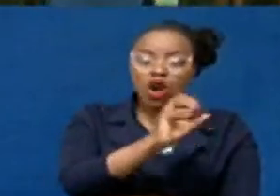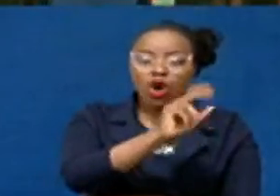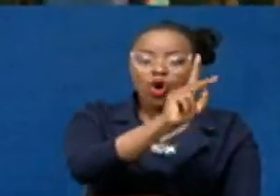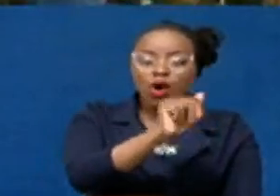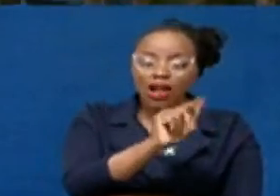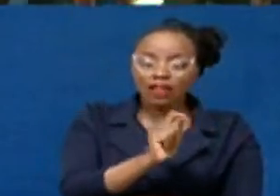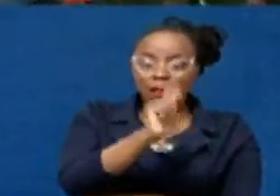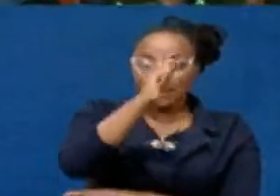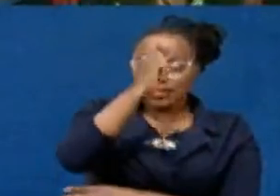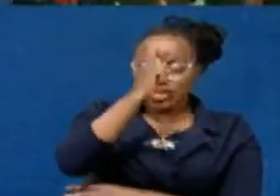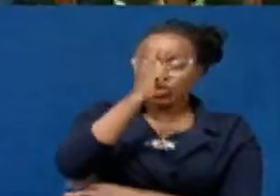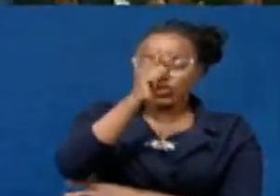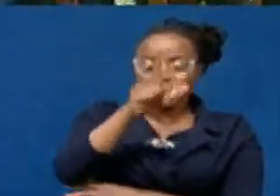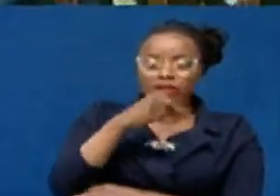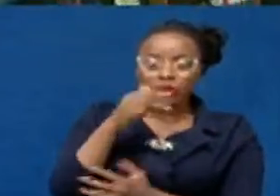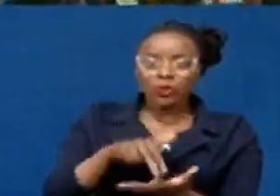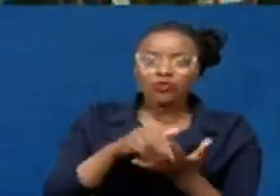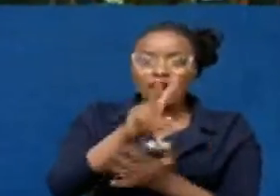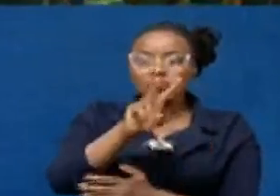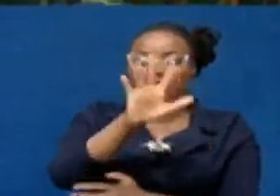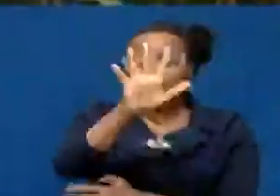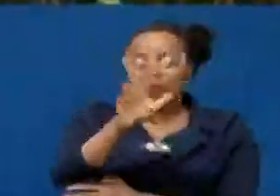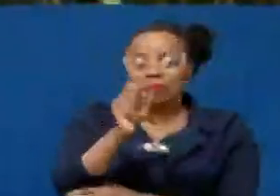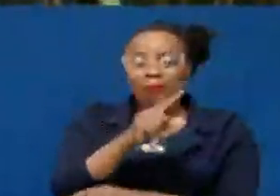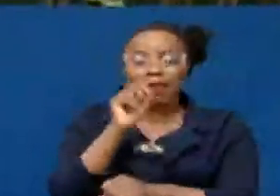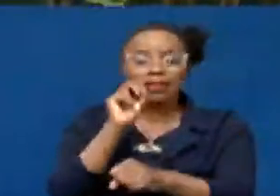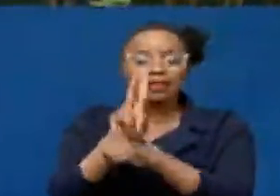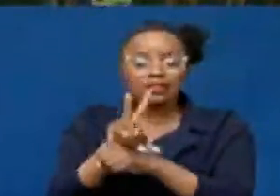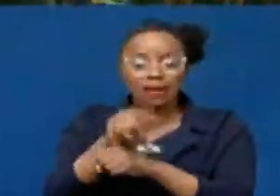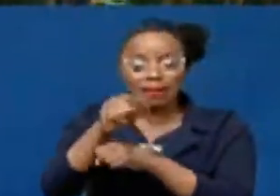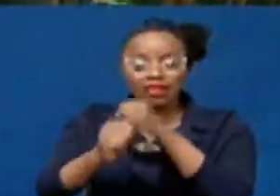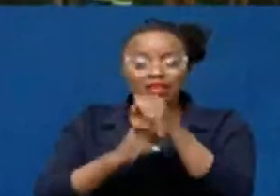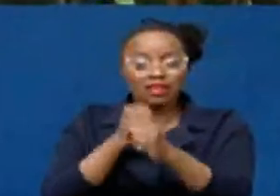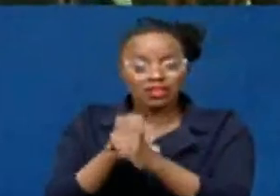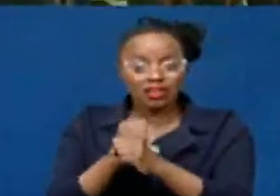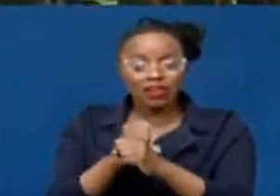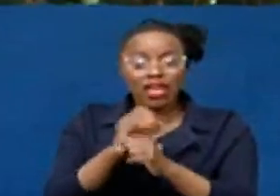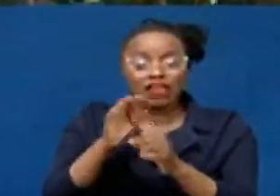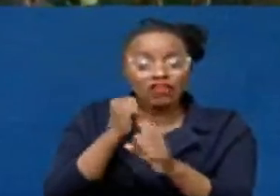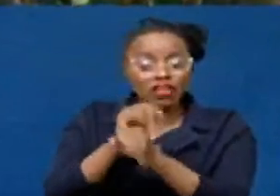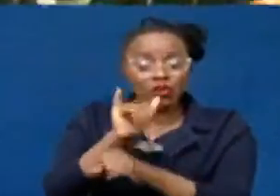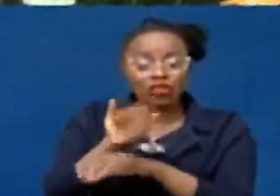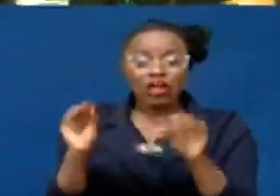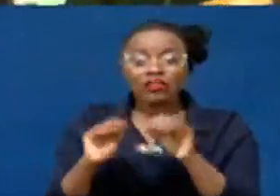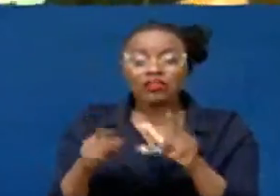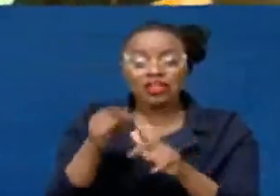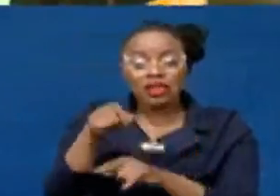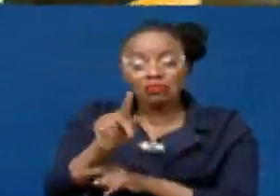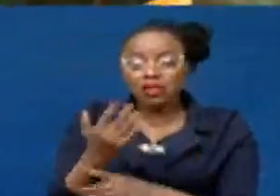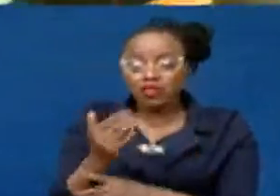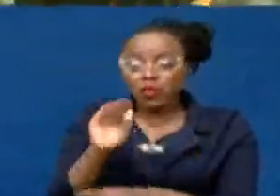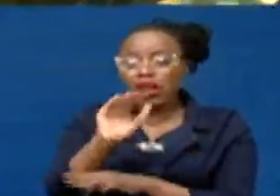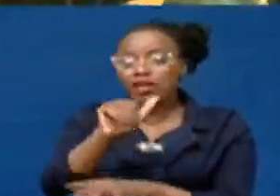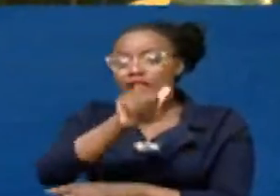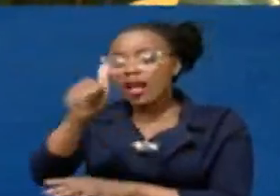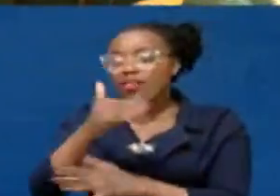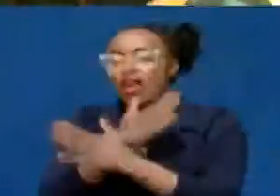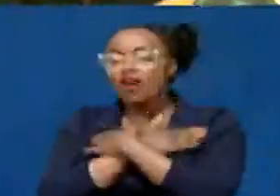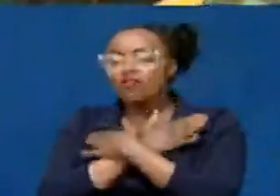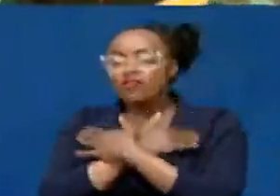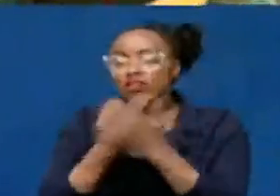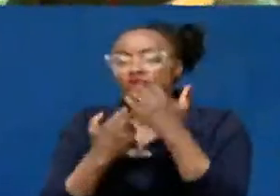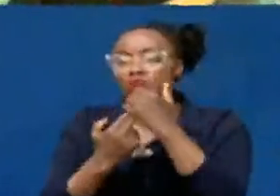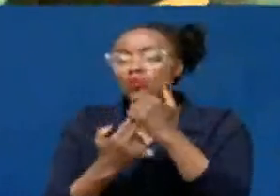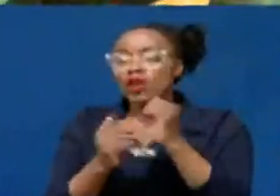Alliance presidential candidate by the 25th of December this year, failure to which they will seek other friends